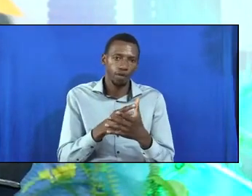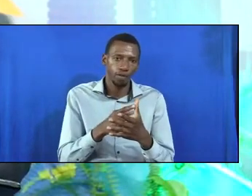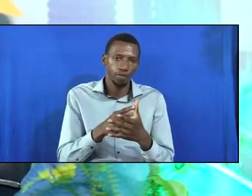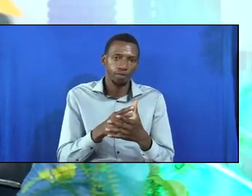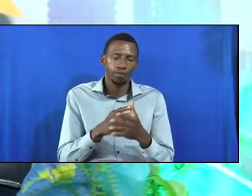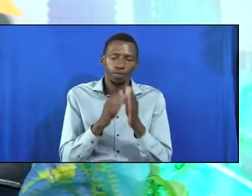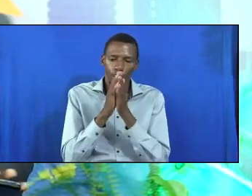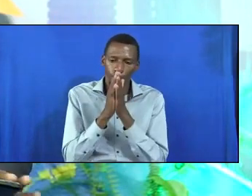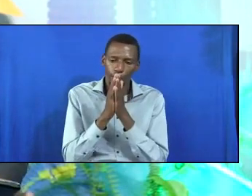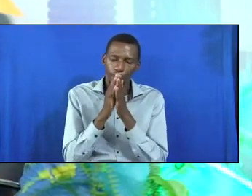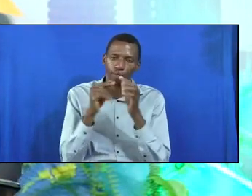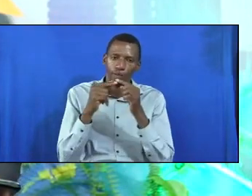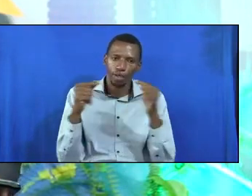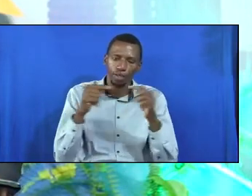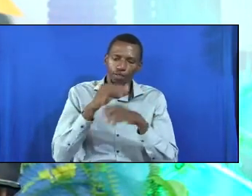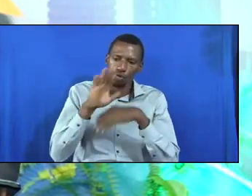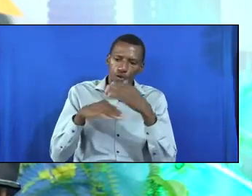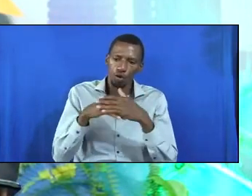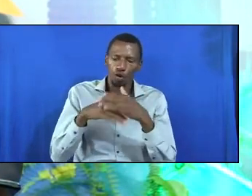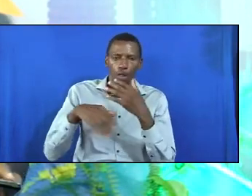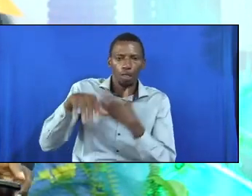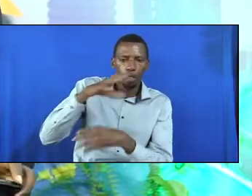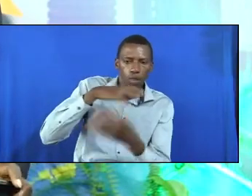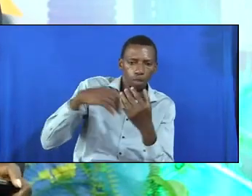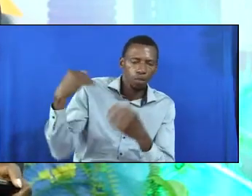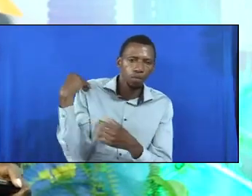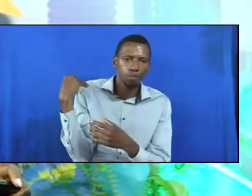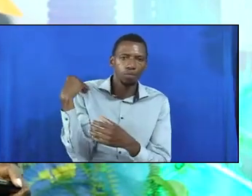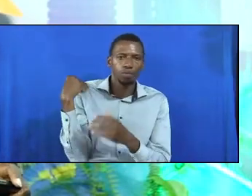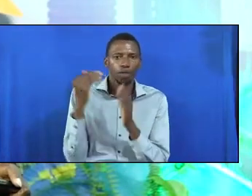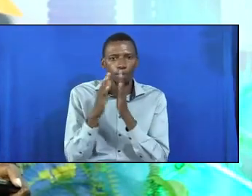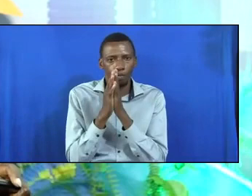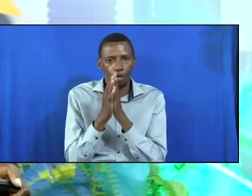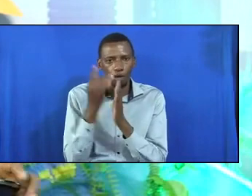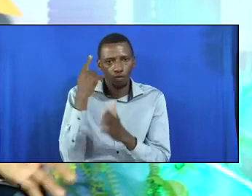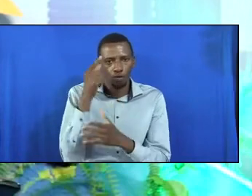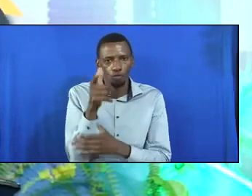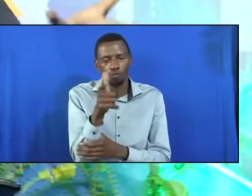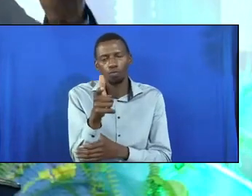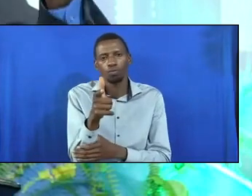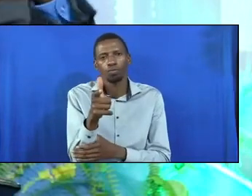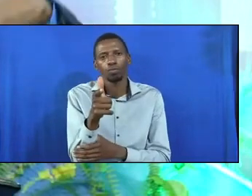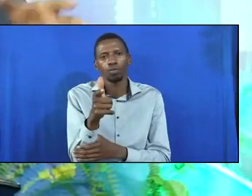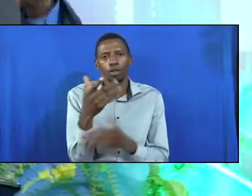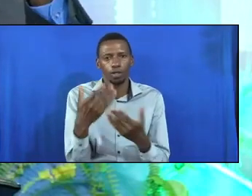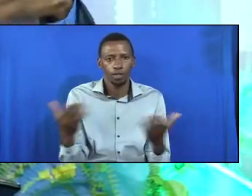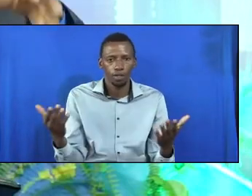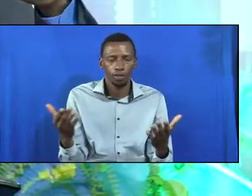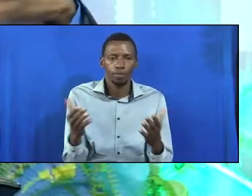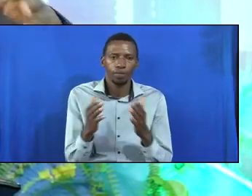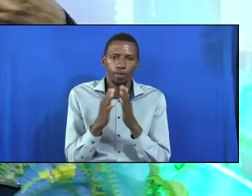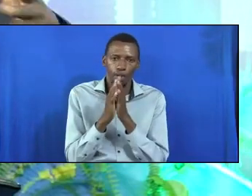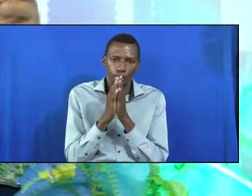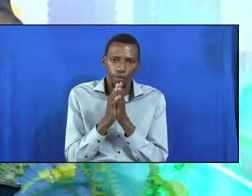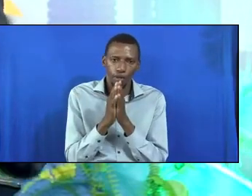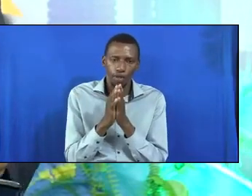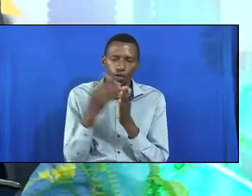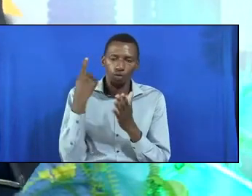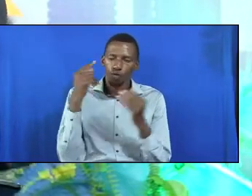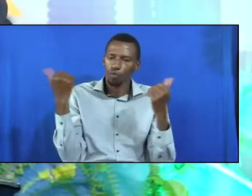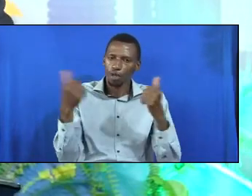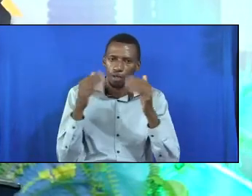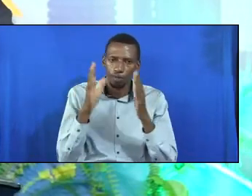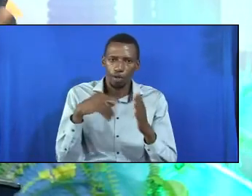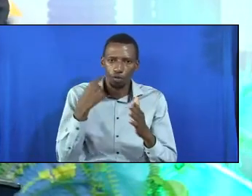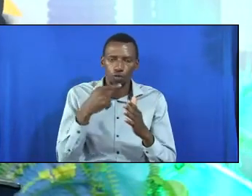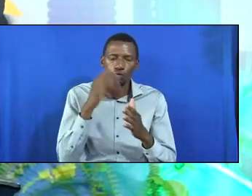all distractions. Pray for the media broadcasting program here. Pray for anybody that is trying to tune into this